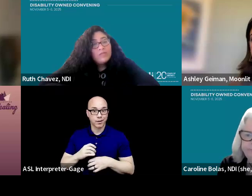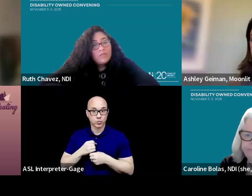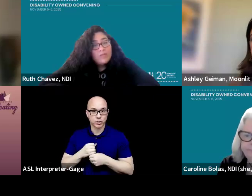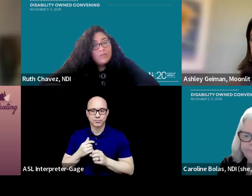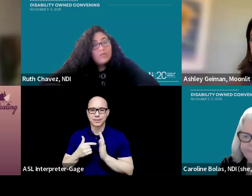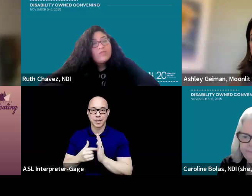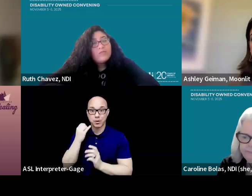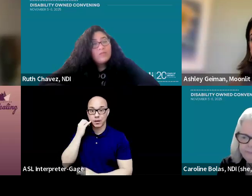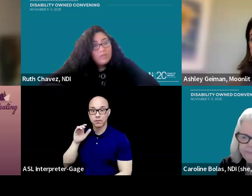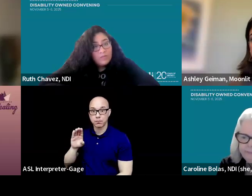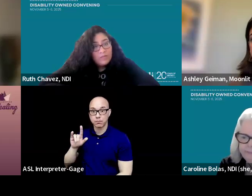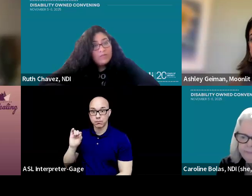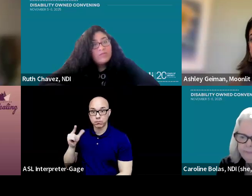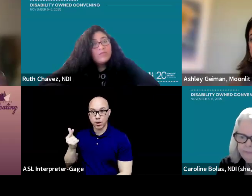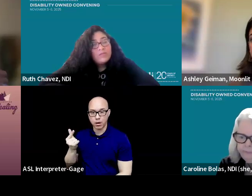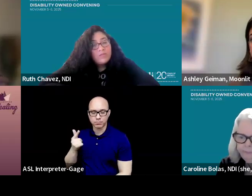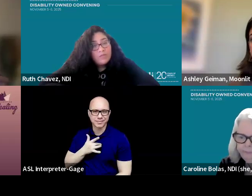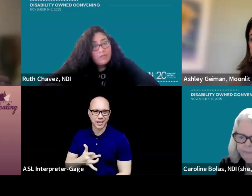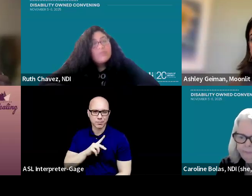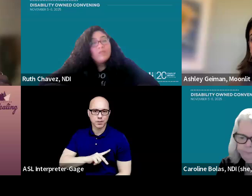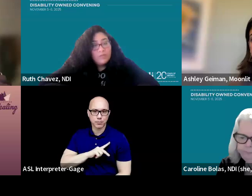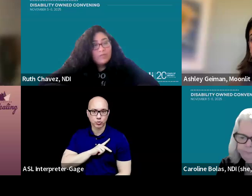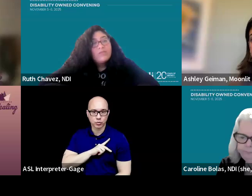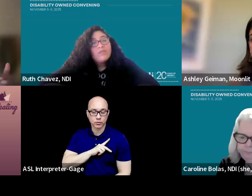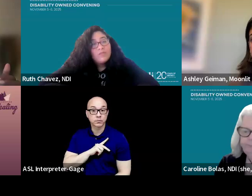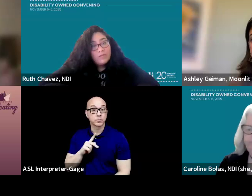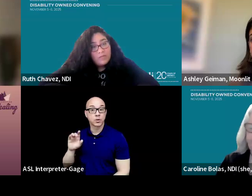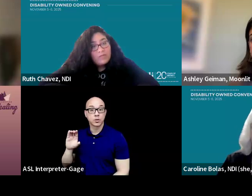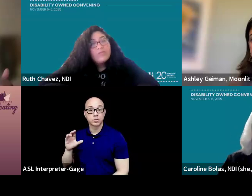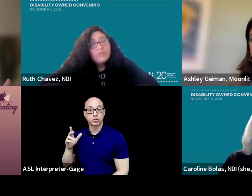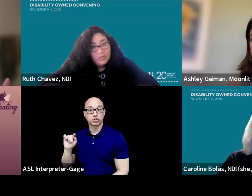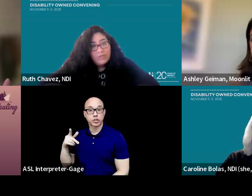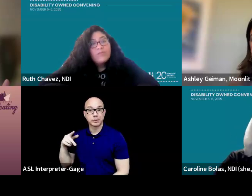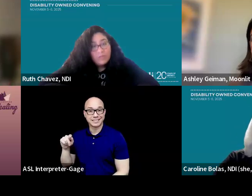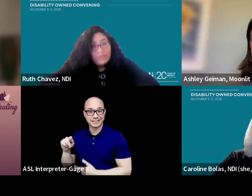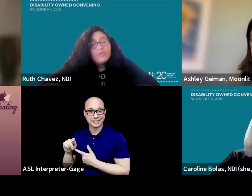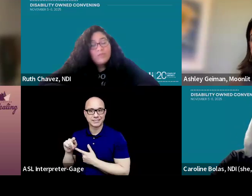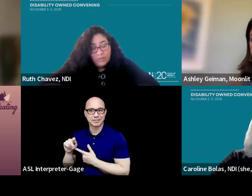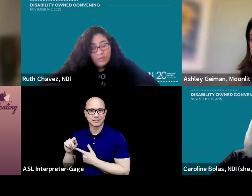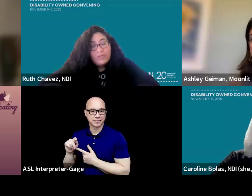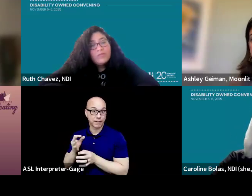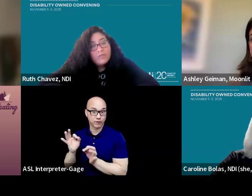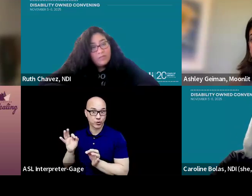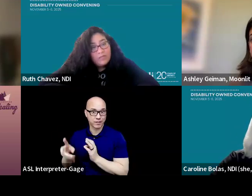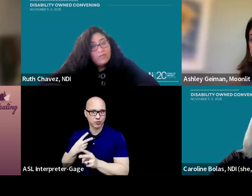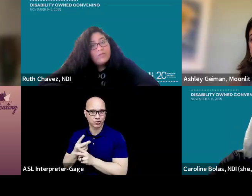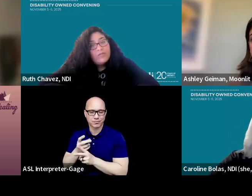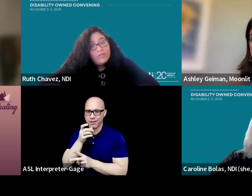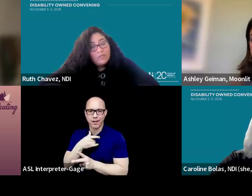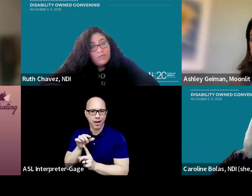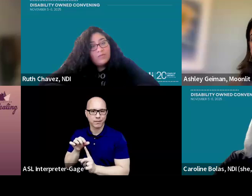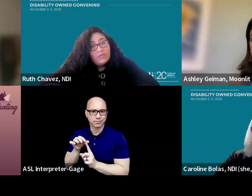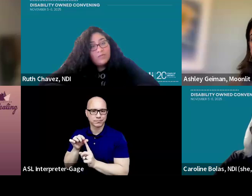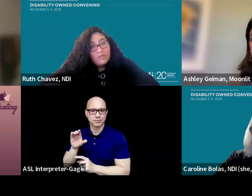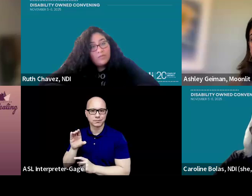really personal. So with ChatGPT, the free version, it doesn't have custom instructions. So what I've done is I